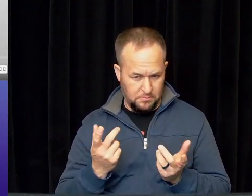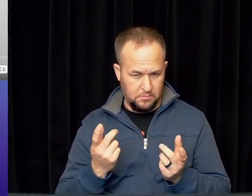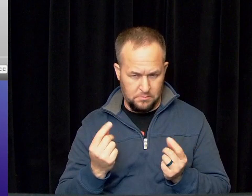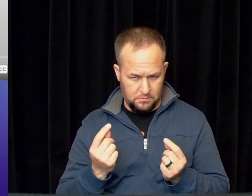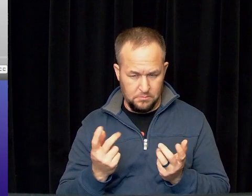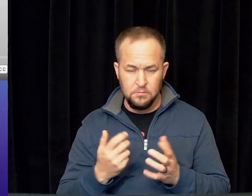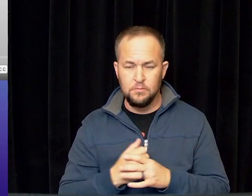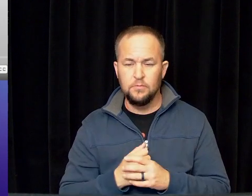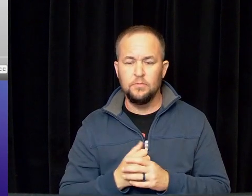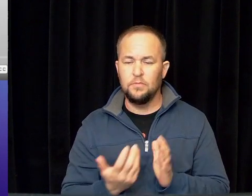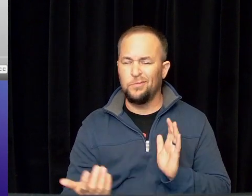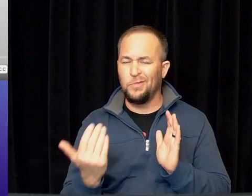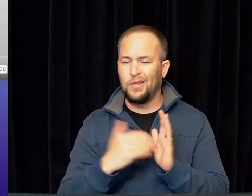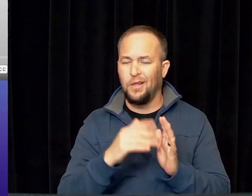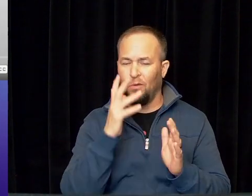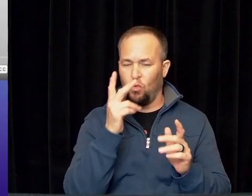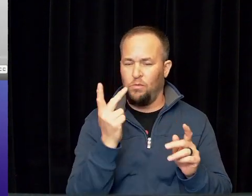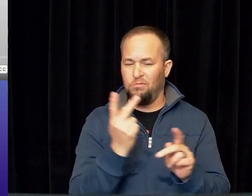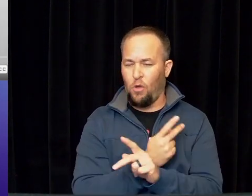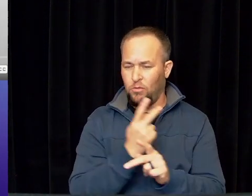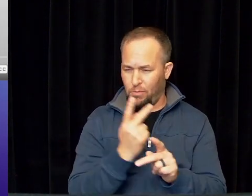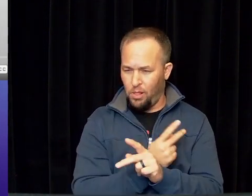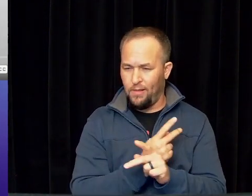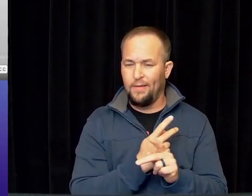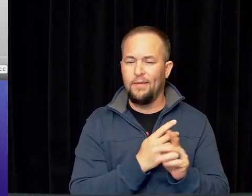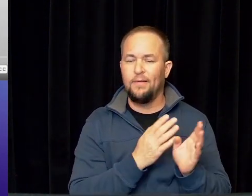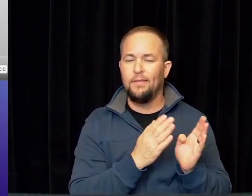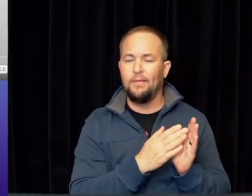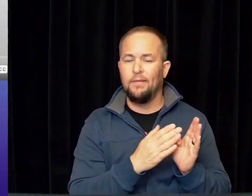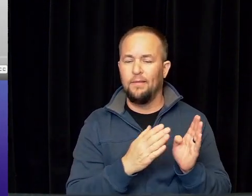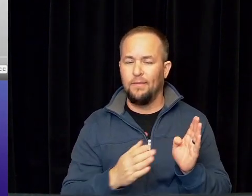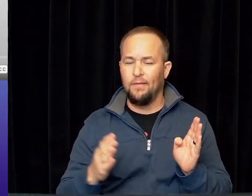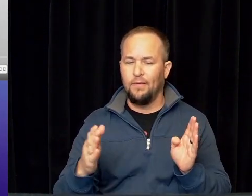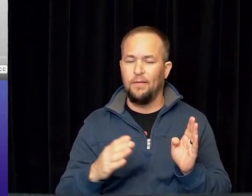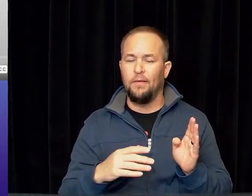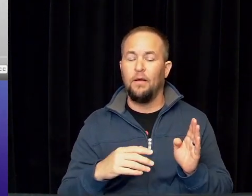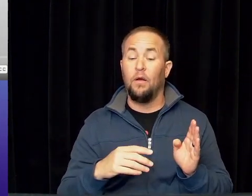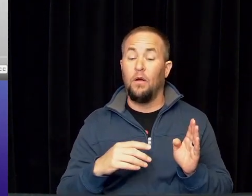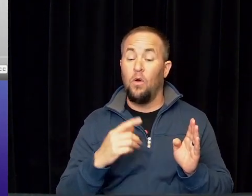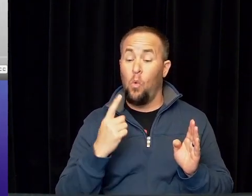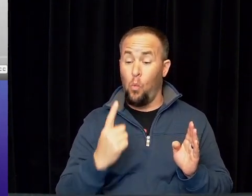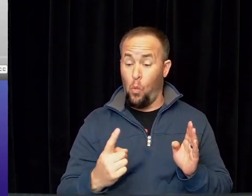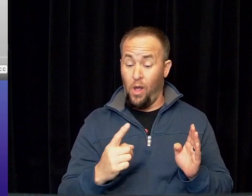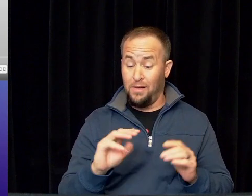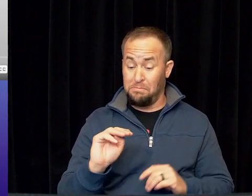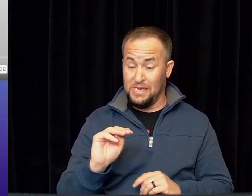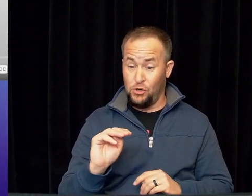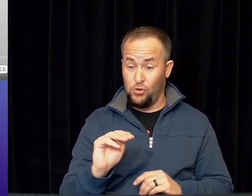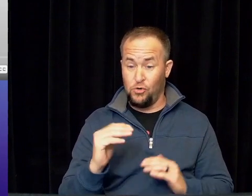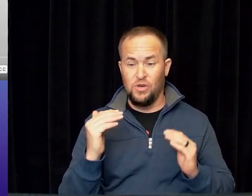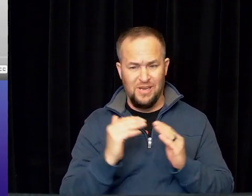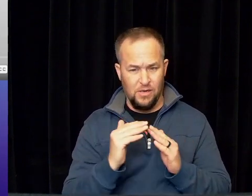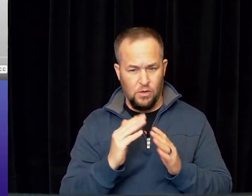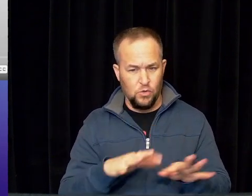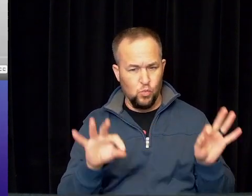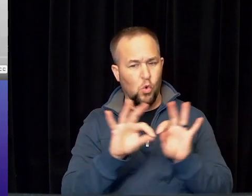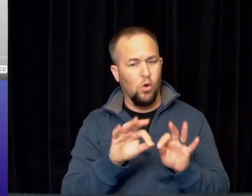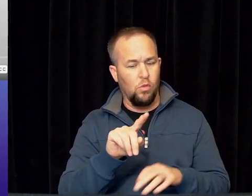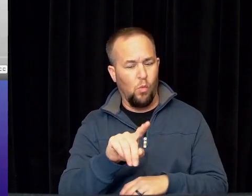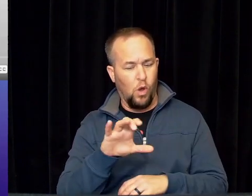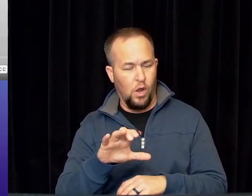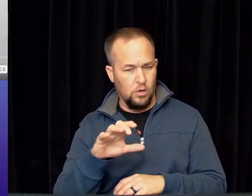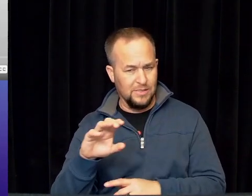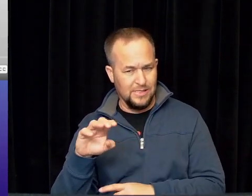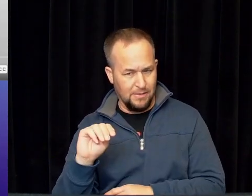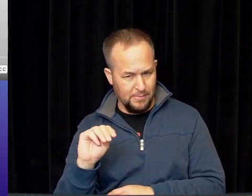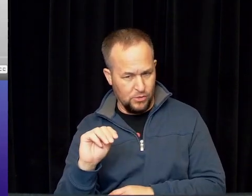that, again, I'm going to get to go from here to here. I know that one of these suckers is 100 centimeters, but I don't have